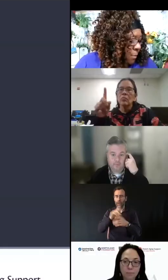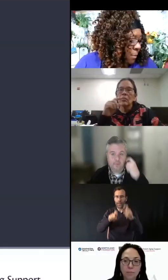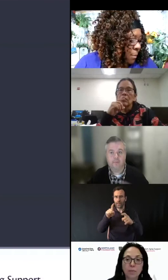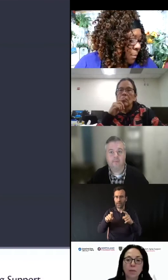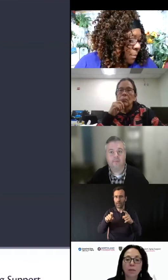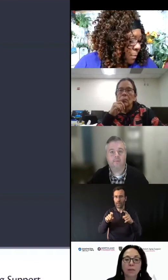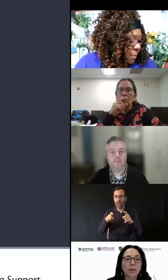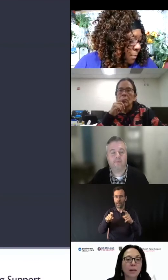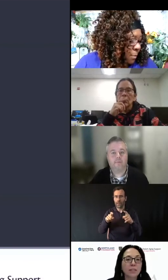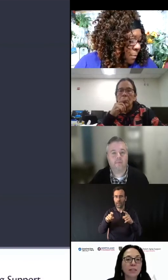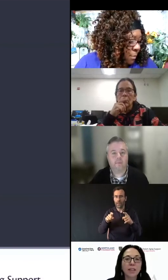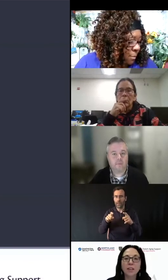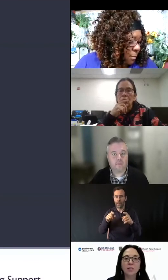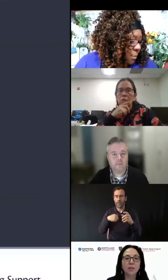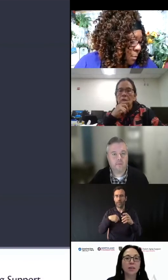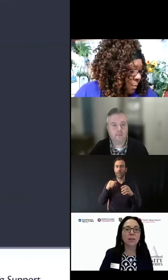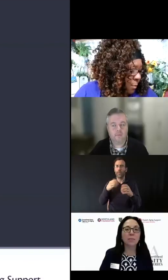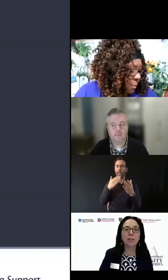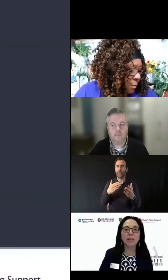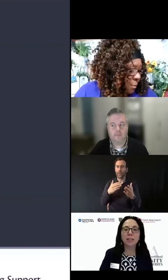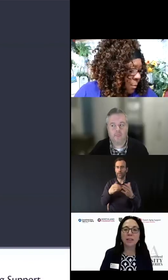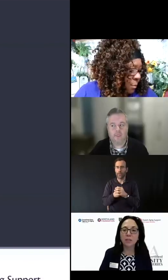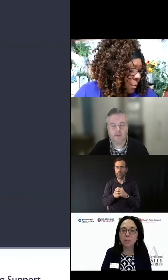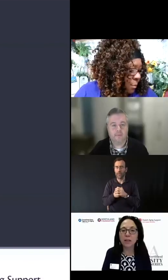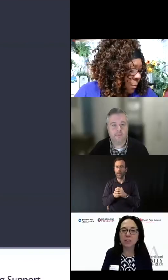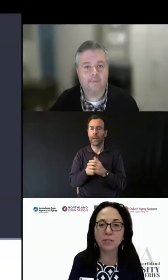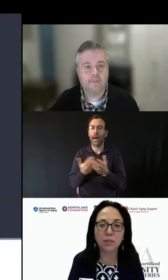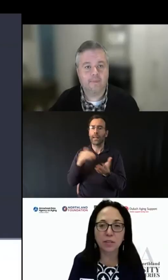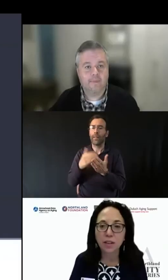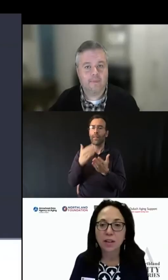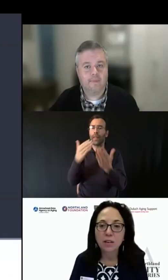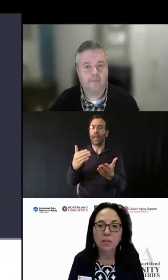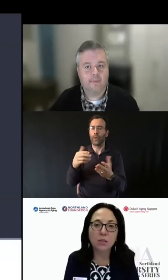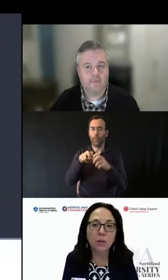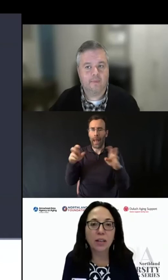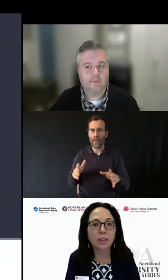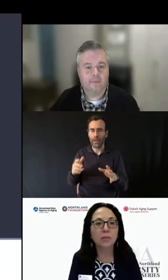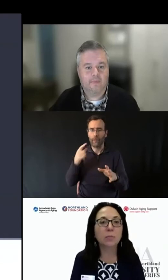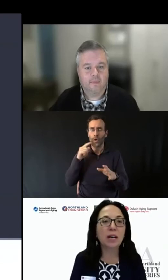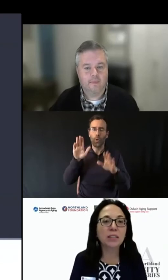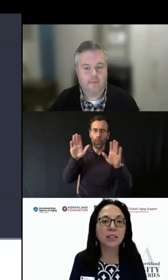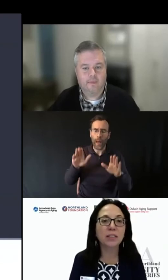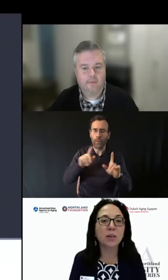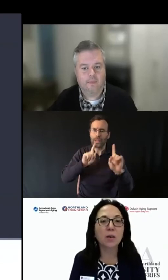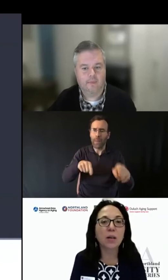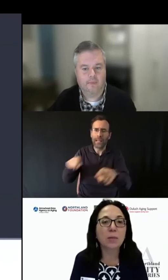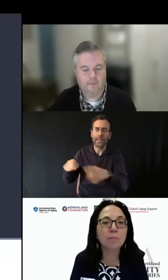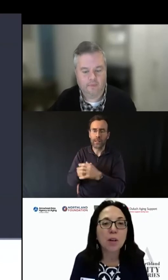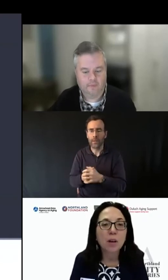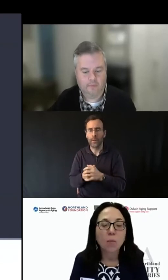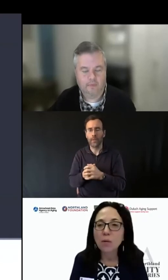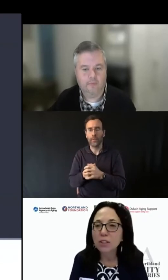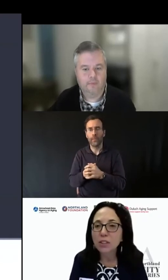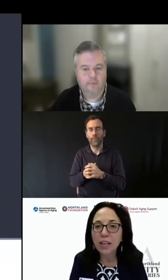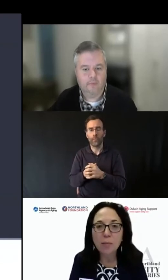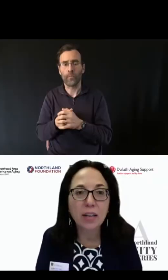them. Yeah, excellent. Thank you. And again, thank you, our panelists, for those great responses. So